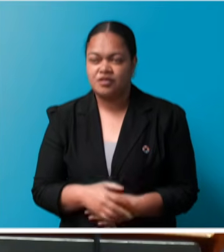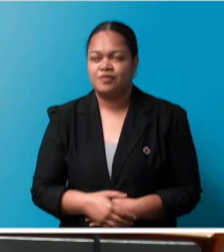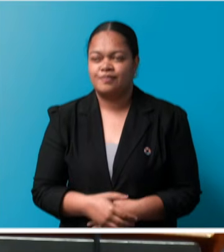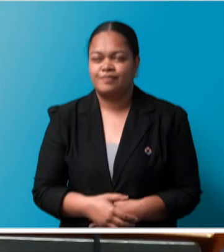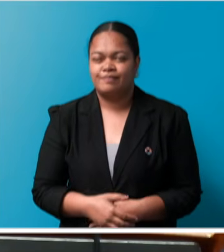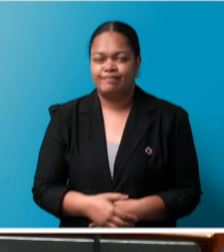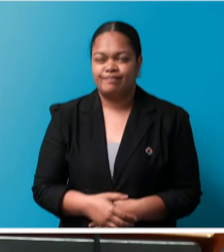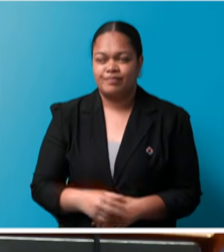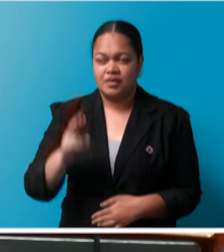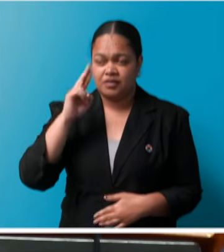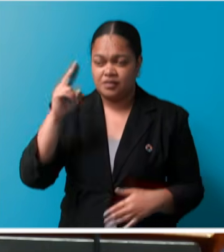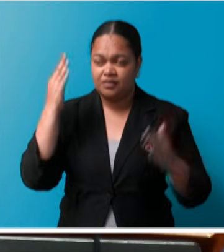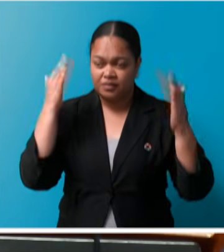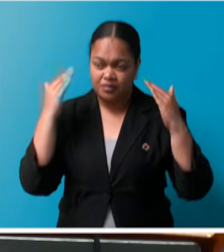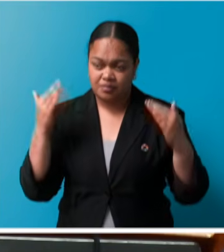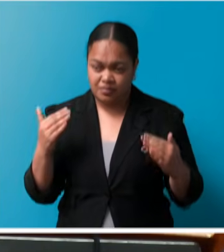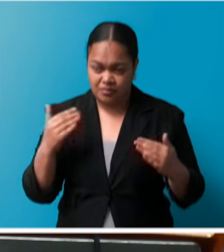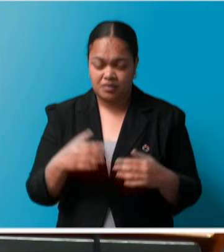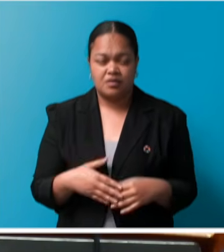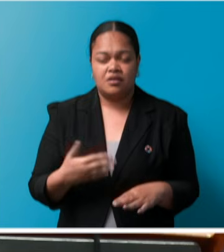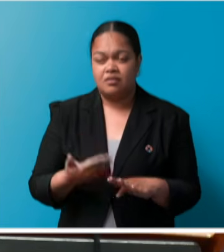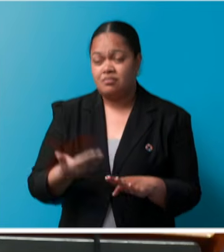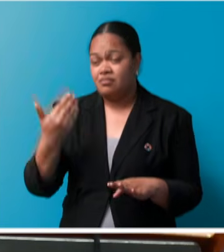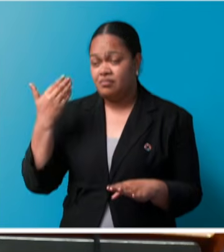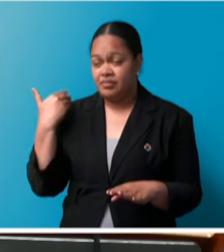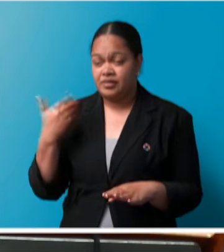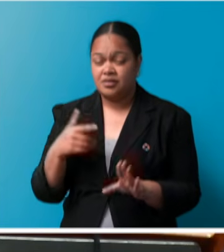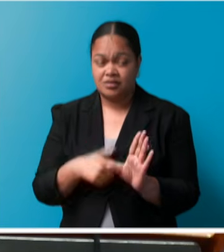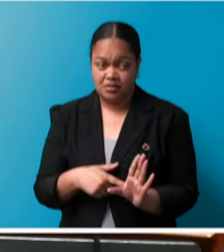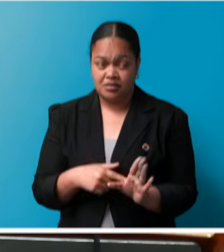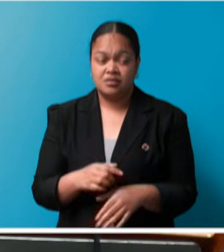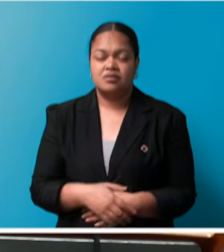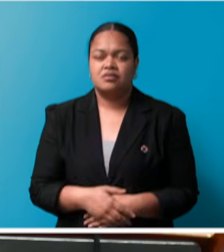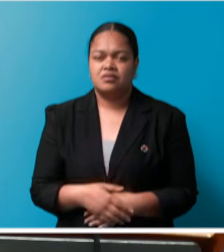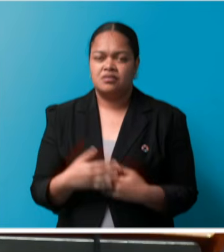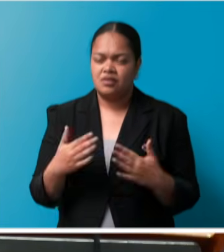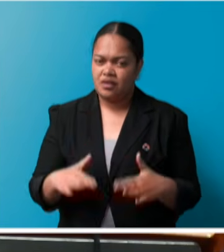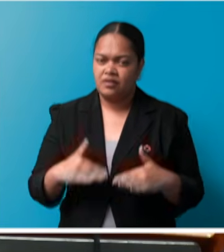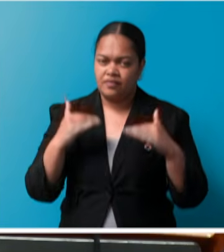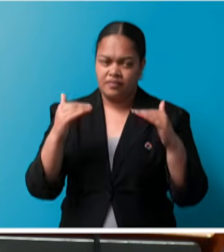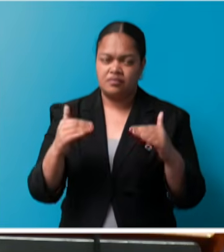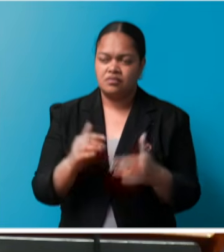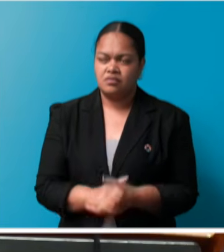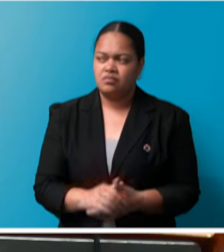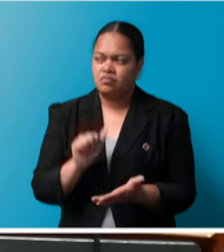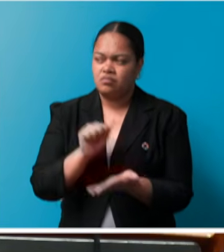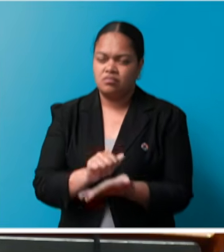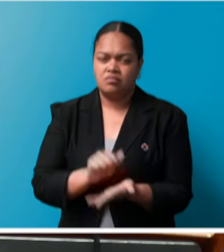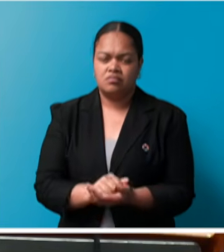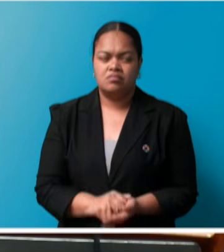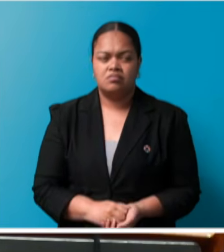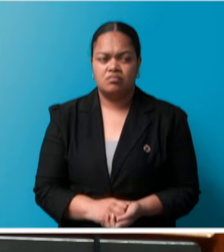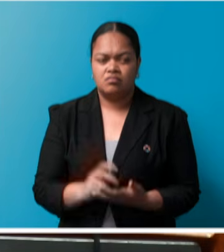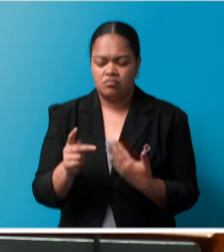Mr. Speaker, over the past year, we have advanced a comprehensive program